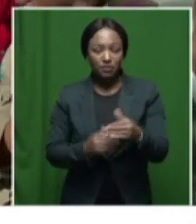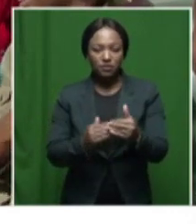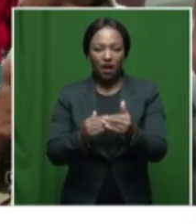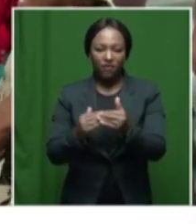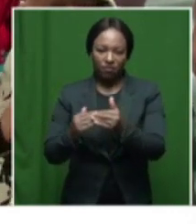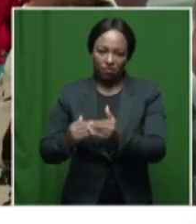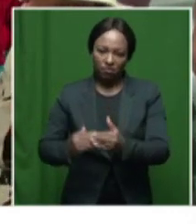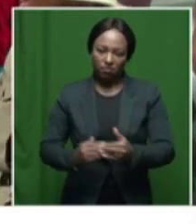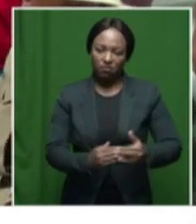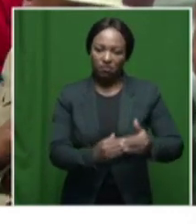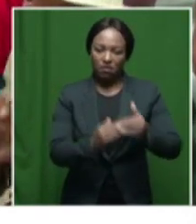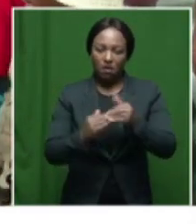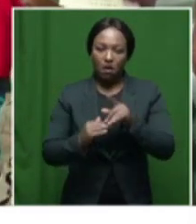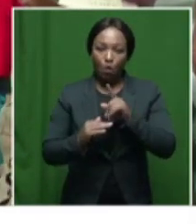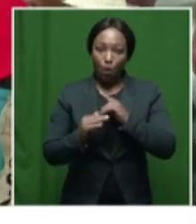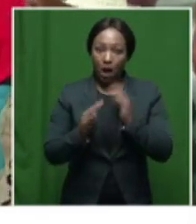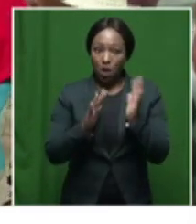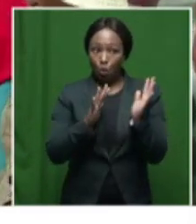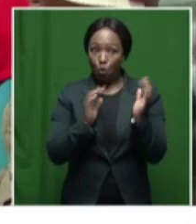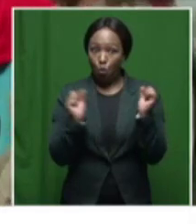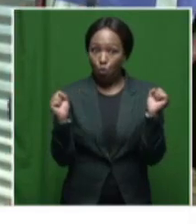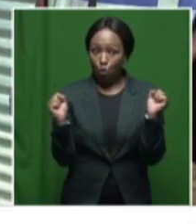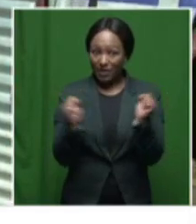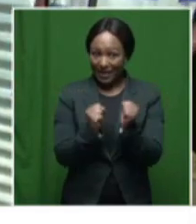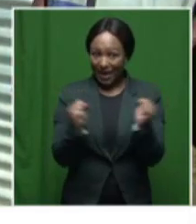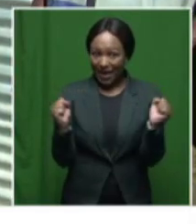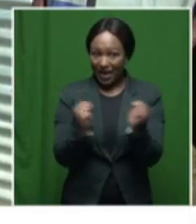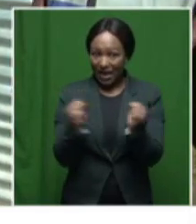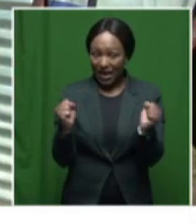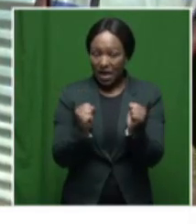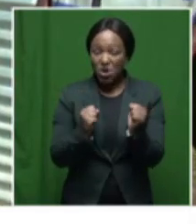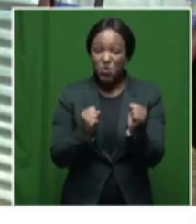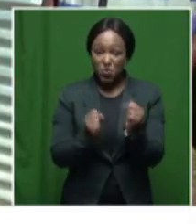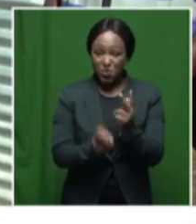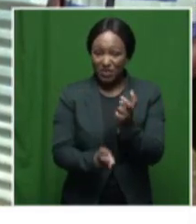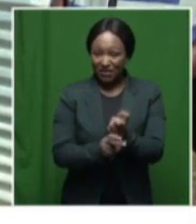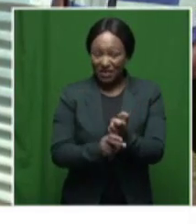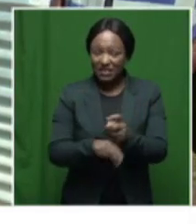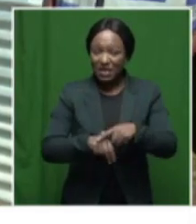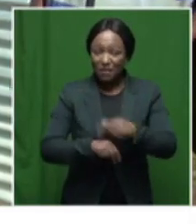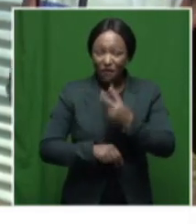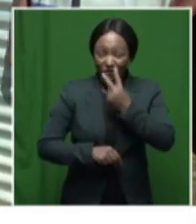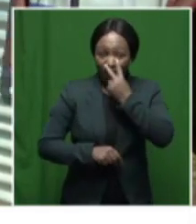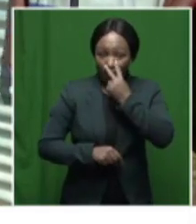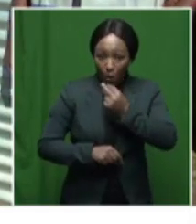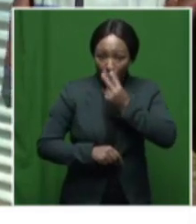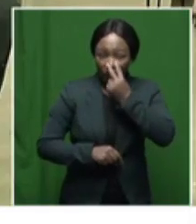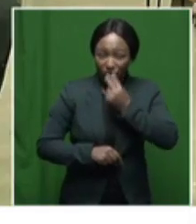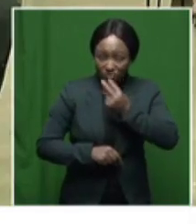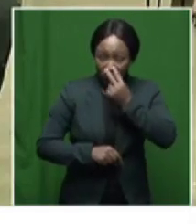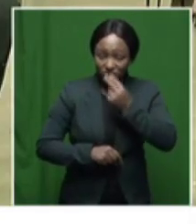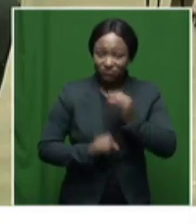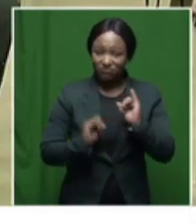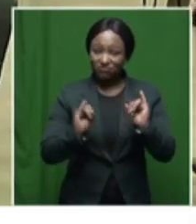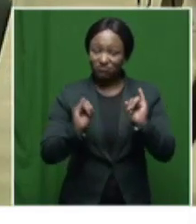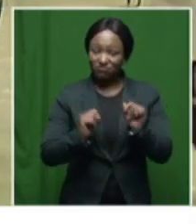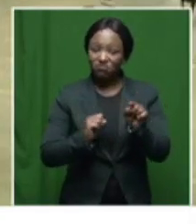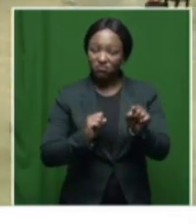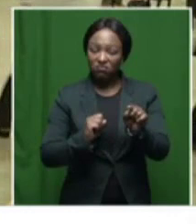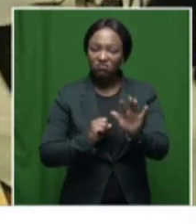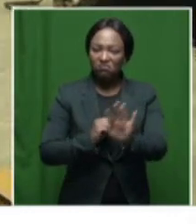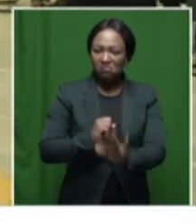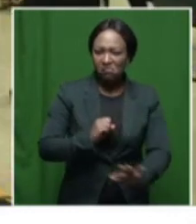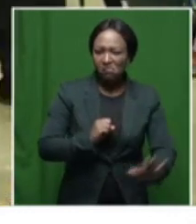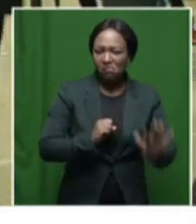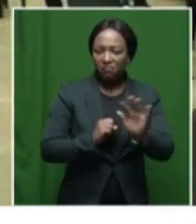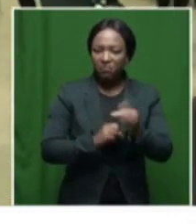very difficult winter coming in. We're definitely seeing high flu cases, but we're going to see a very parallel, approximately a